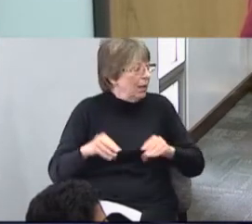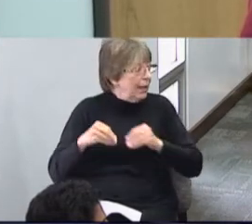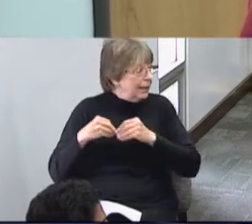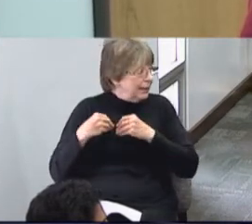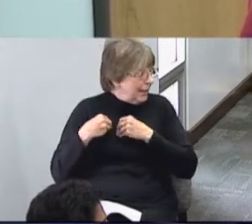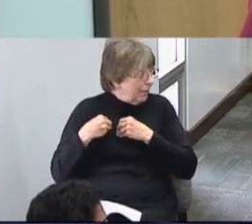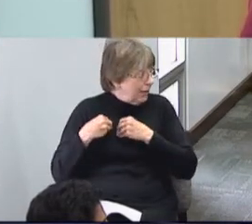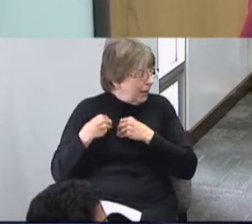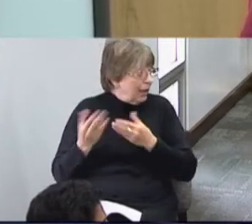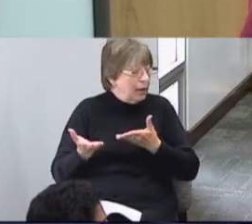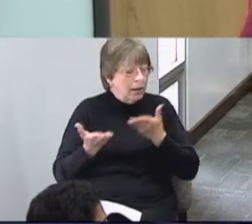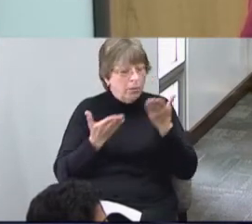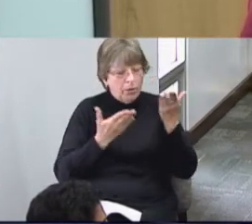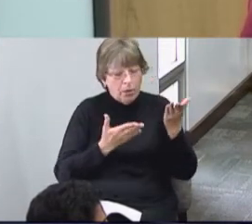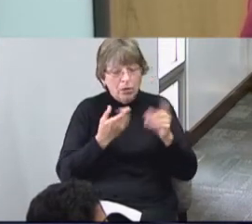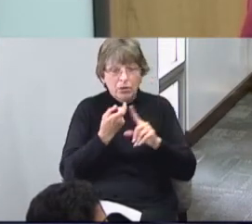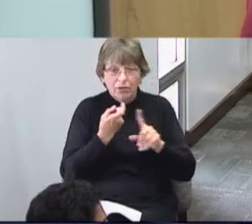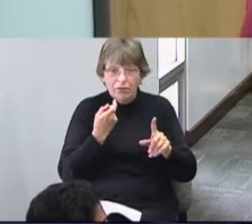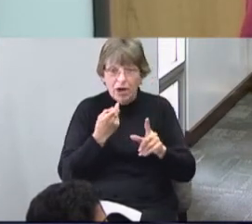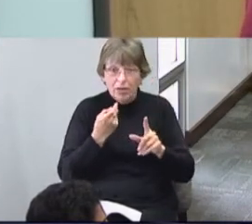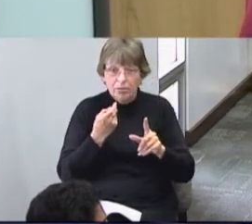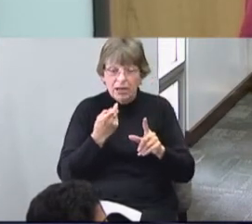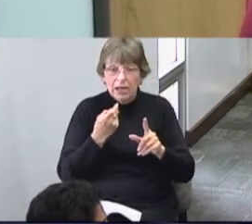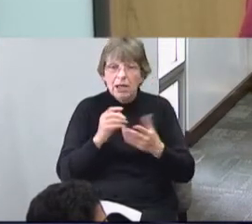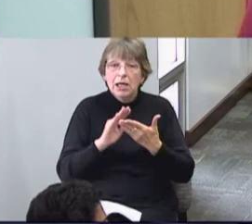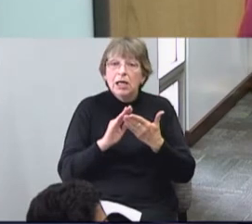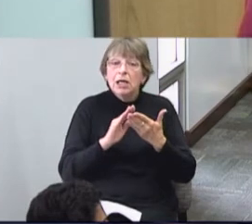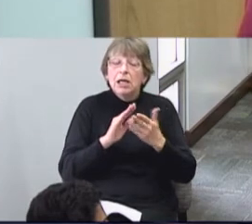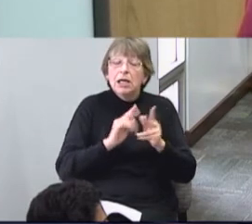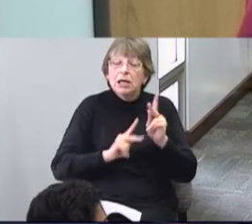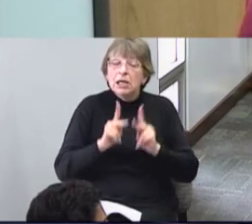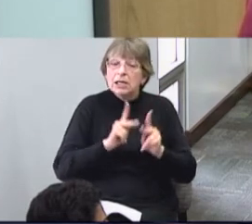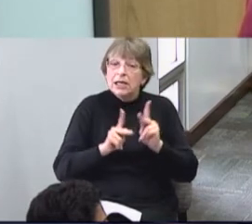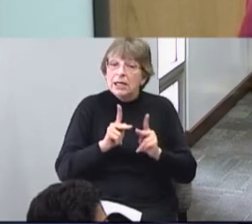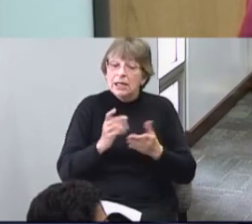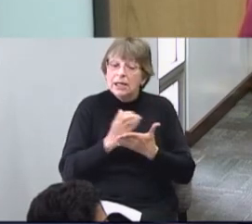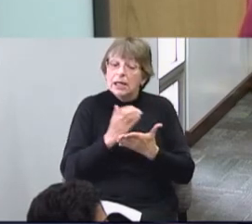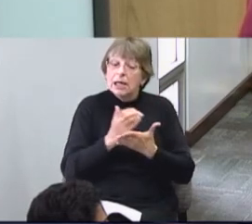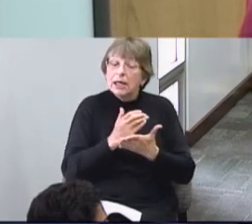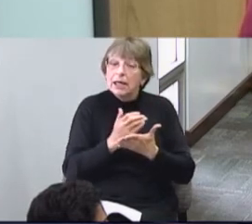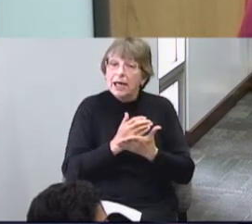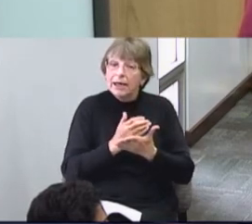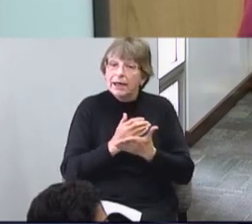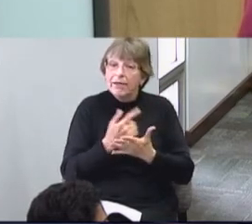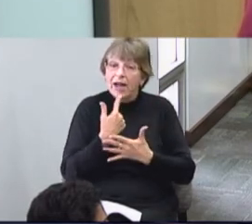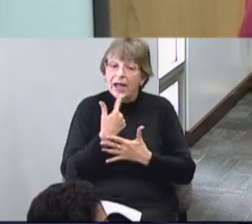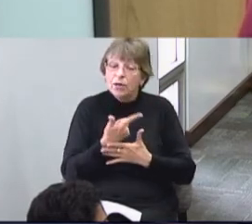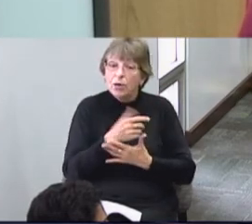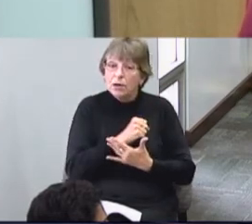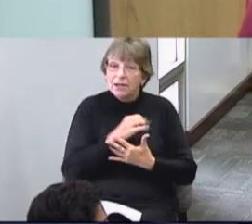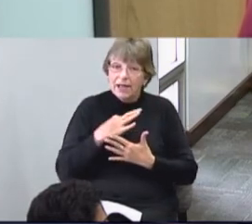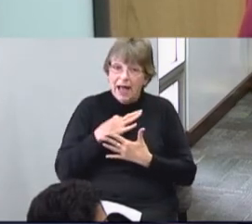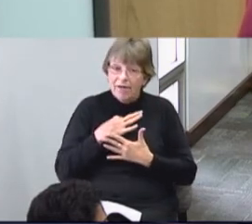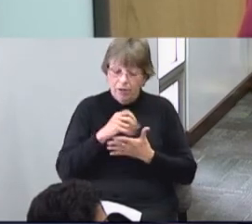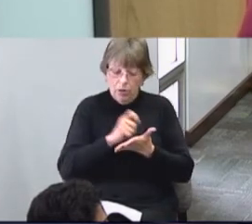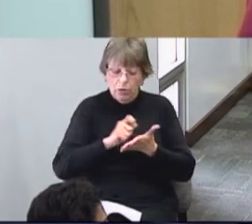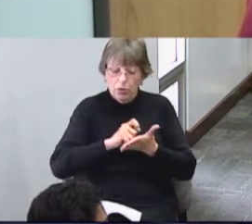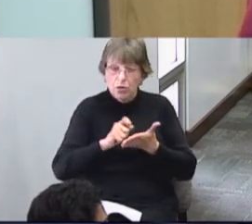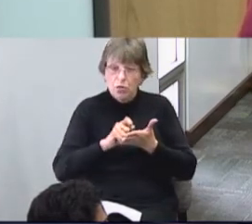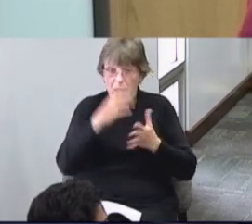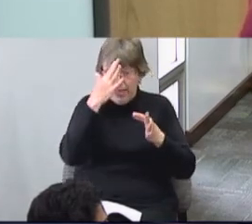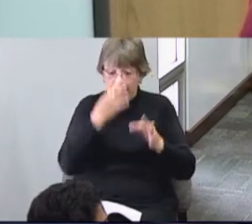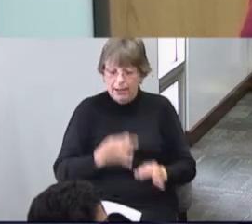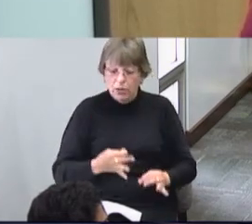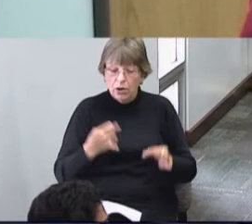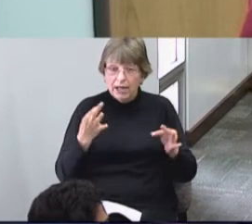accepted the proposal from the Citizens Collective and directed staff to prepare an ordinance that, number